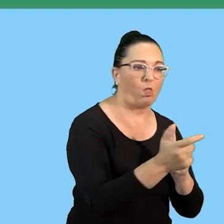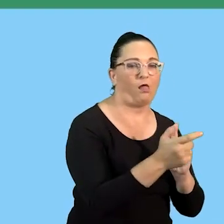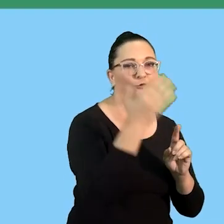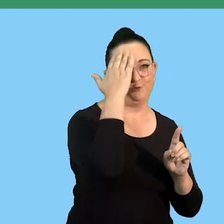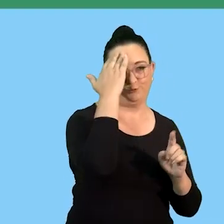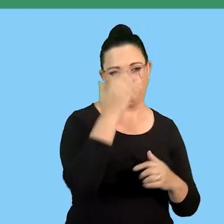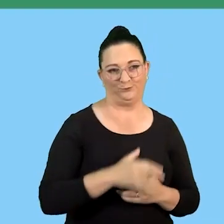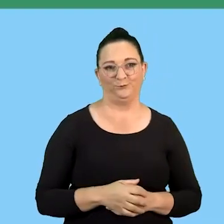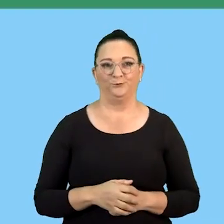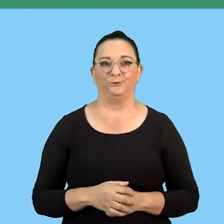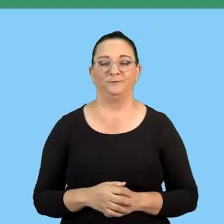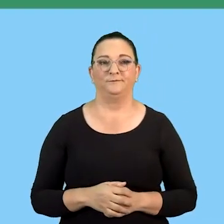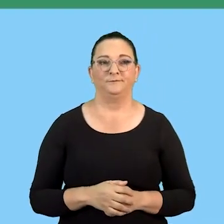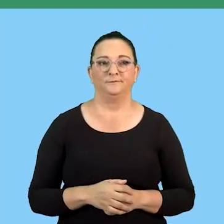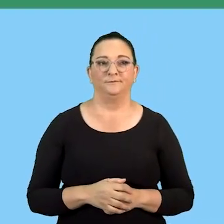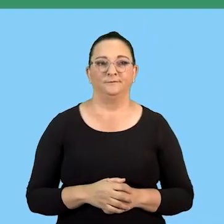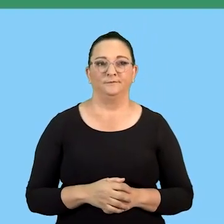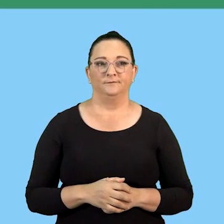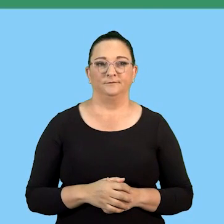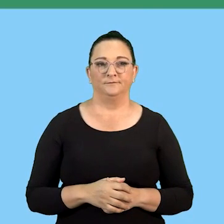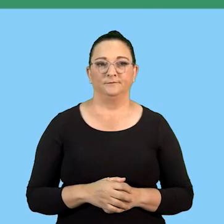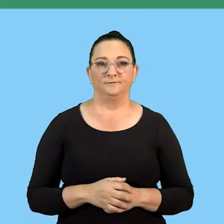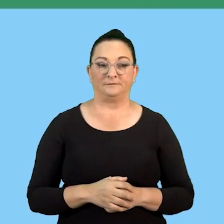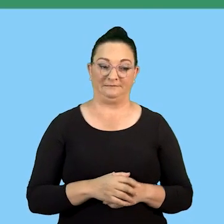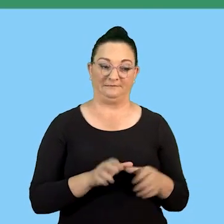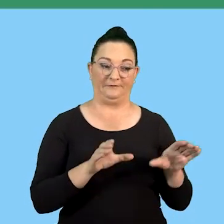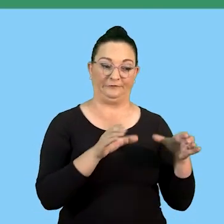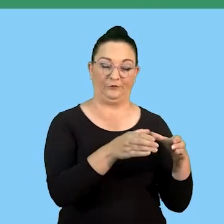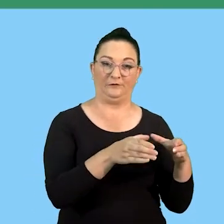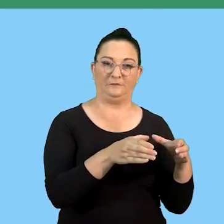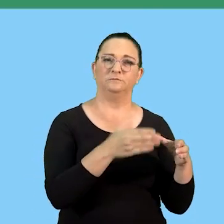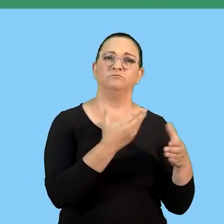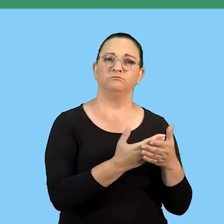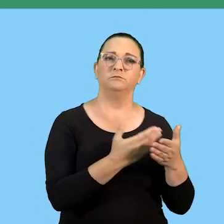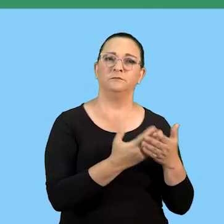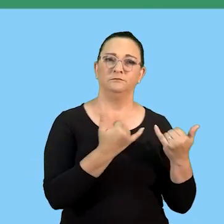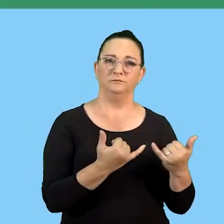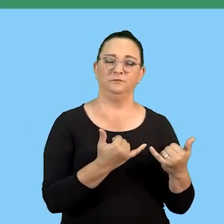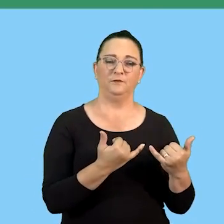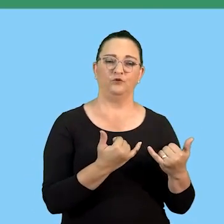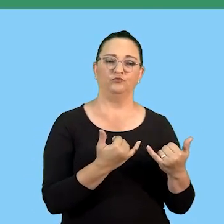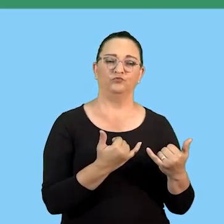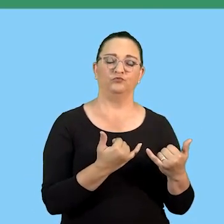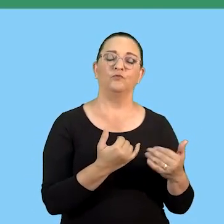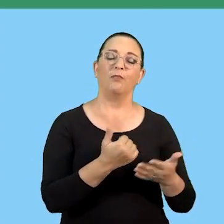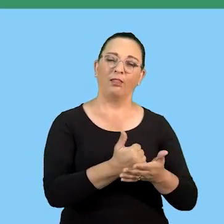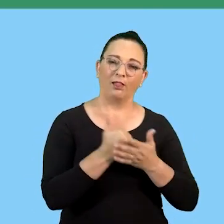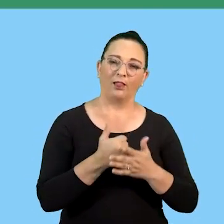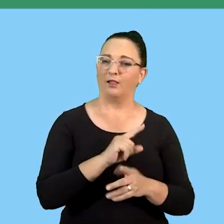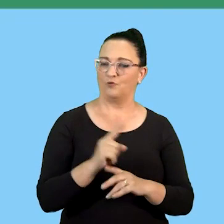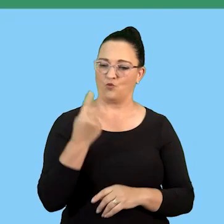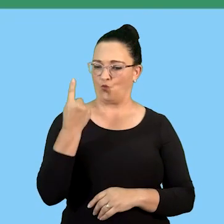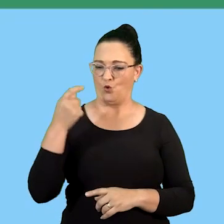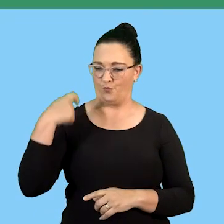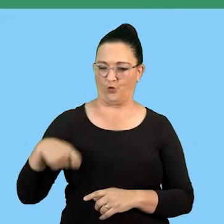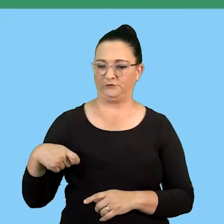forum is to prevent or reduce one-sided decision-making by employers that will